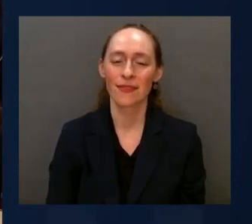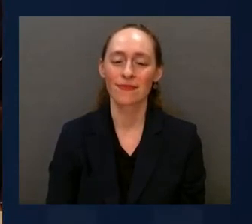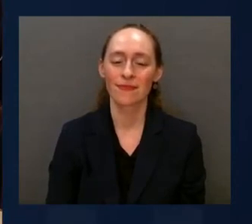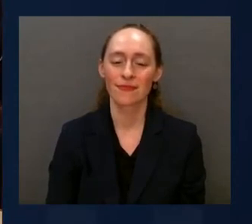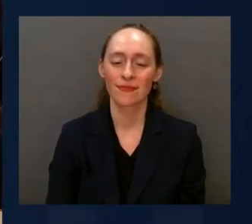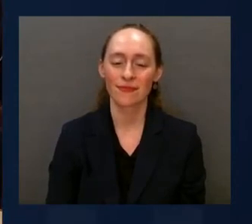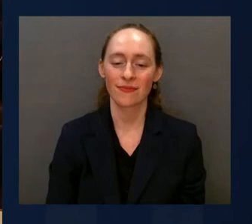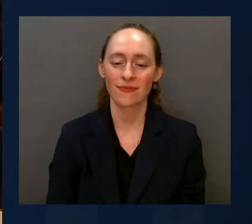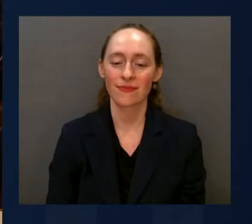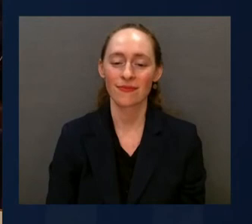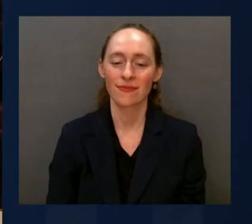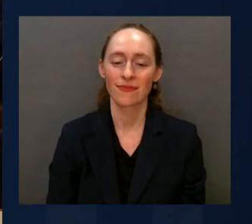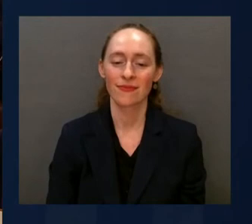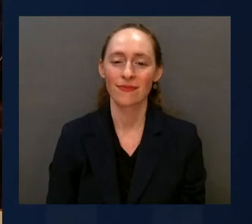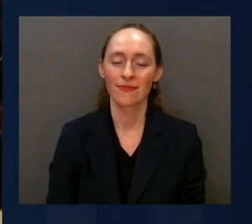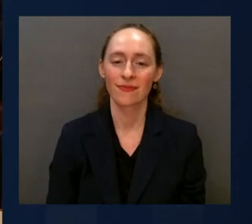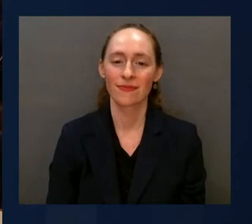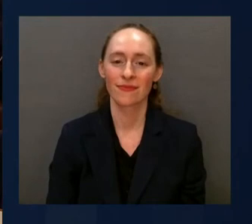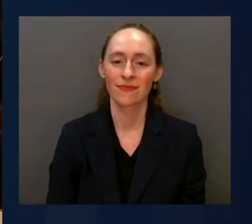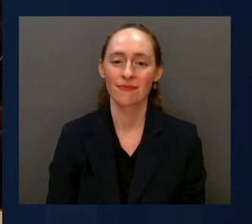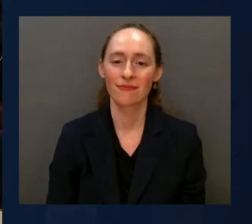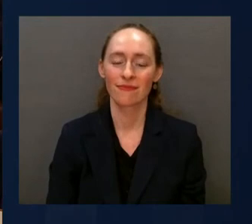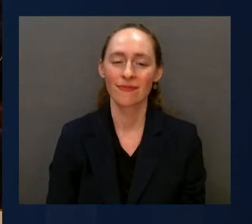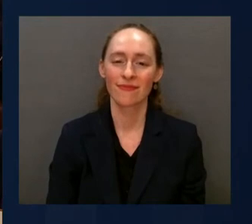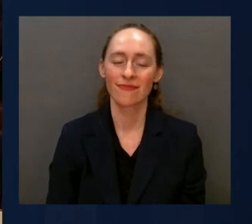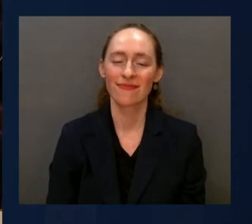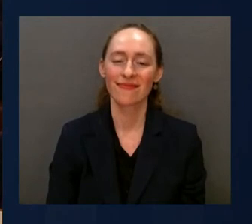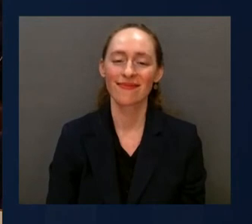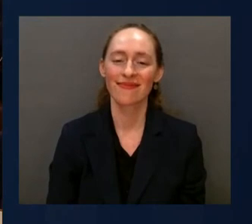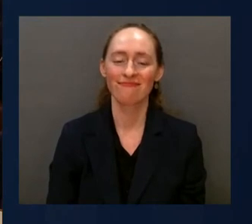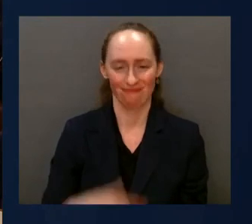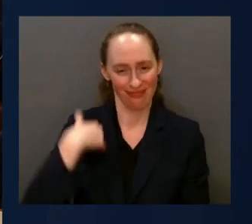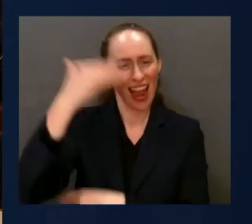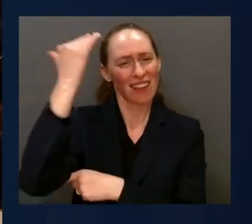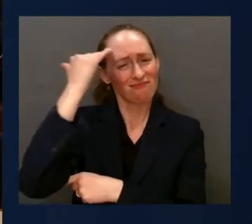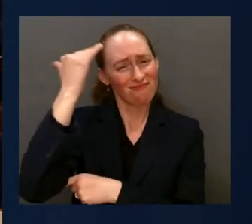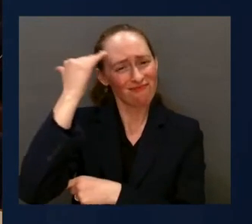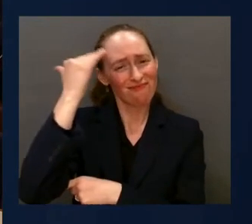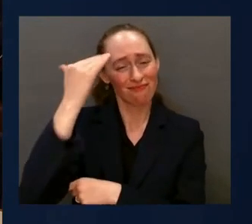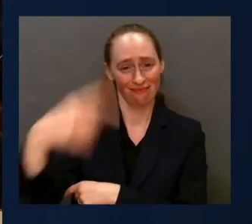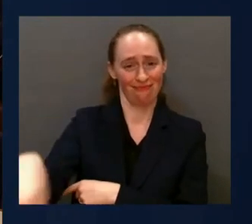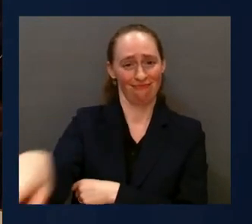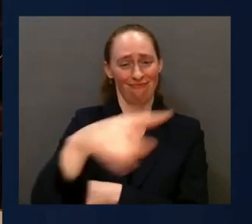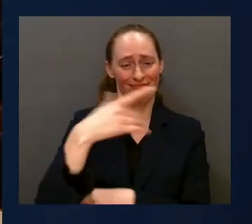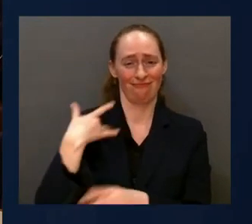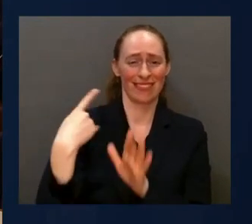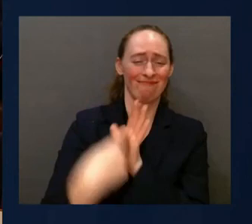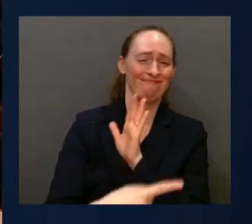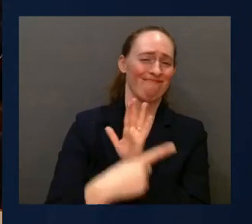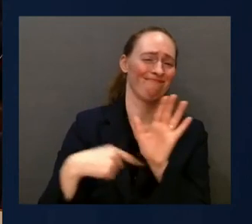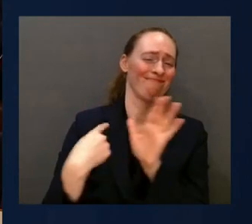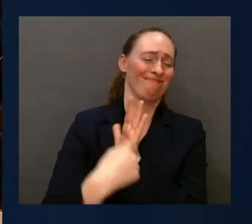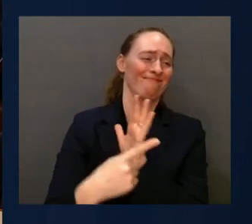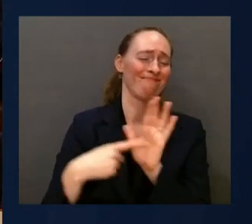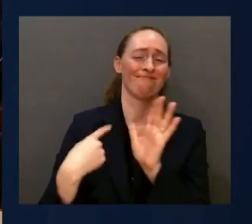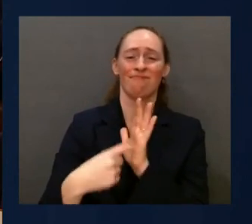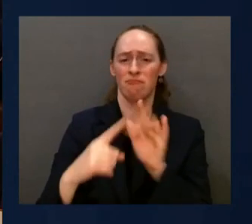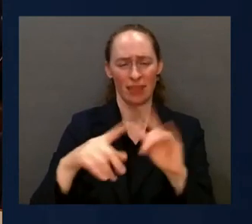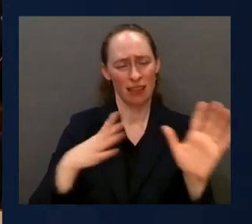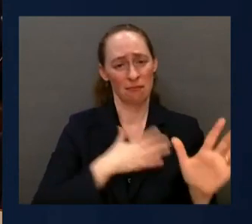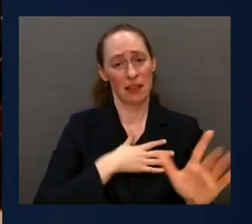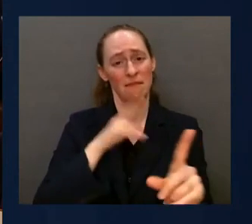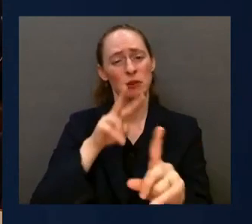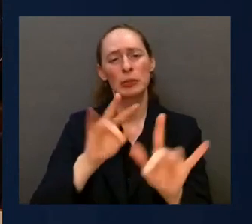I know I've been criticized for saying this, but I'm not changing my view. We're going to make sure the supply chain for America begins